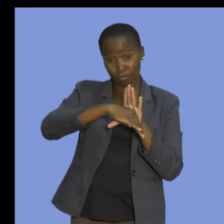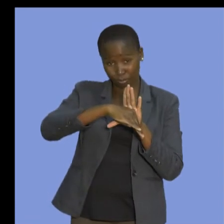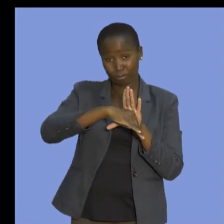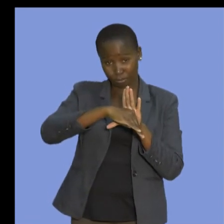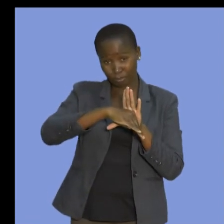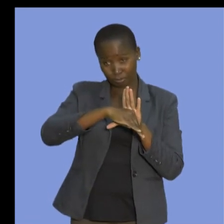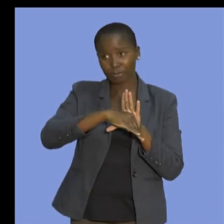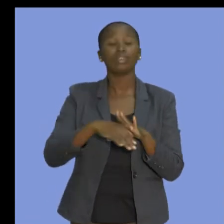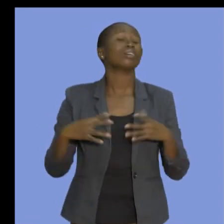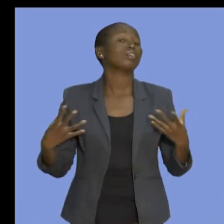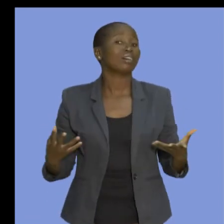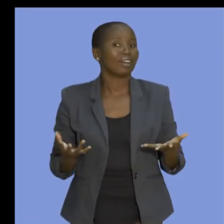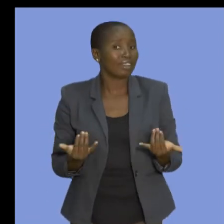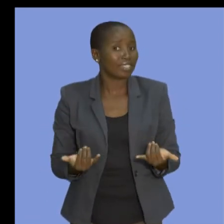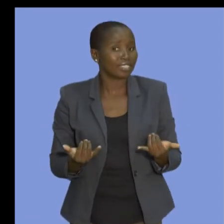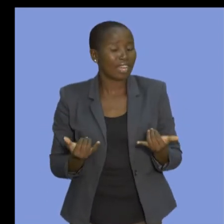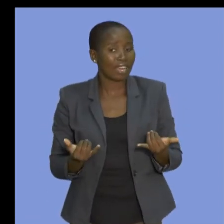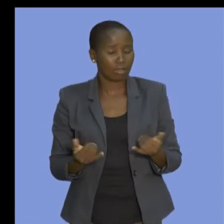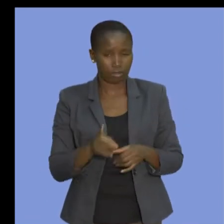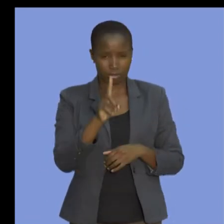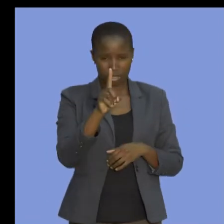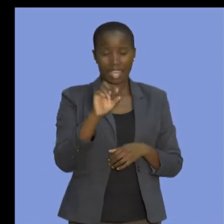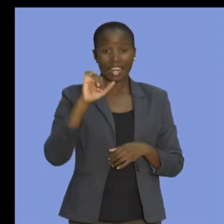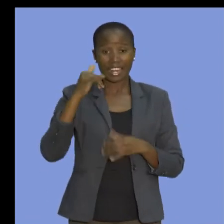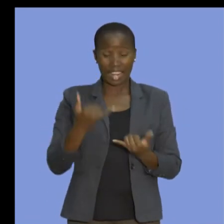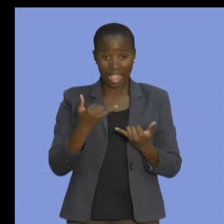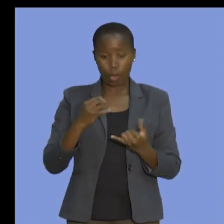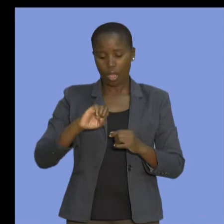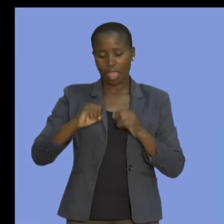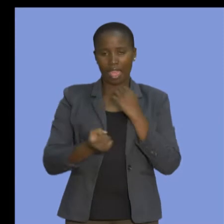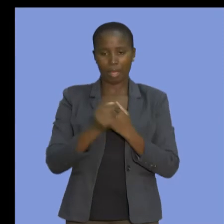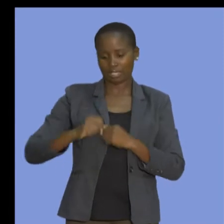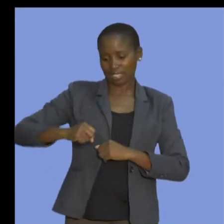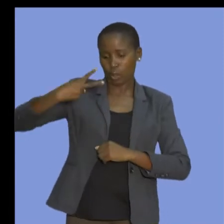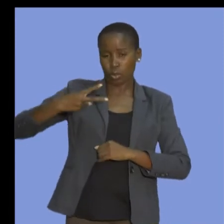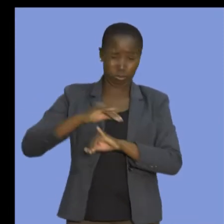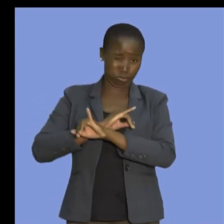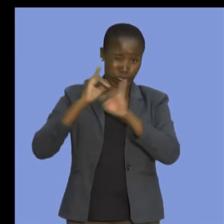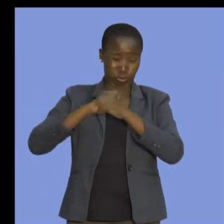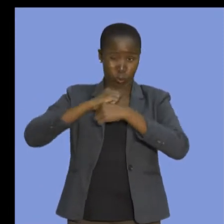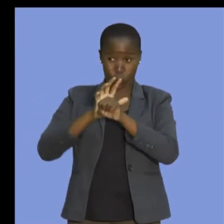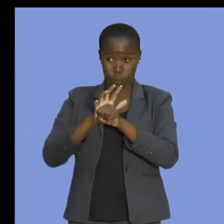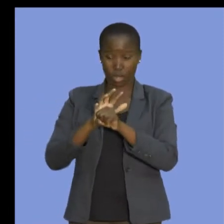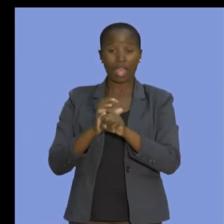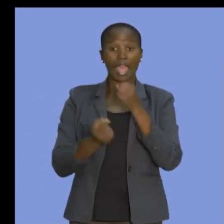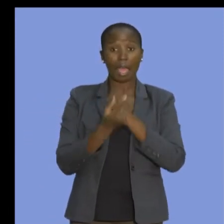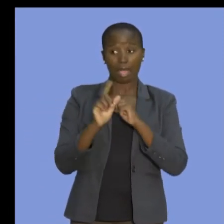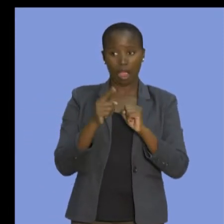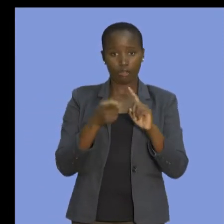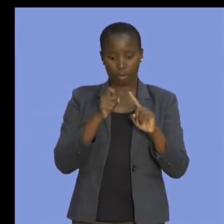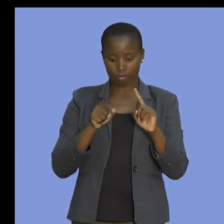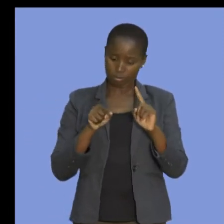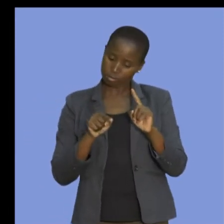Then now, will we have a second wave? Second wave will be this second part, because now we're